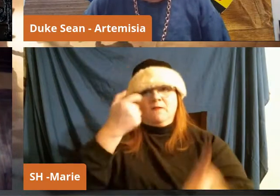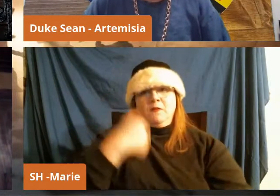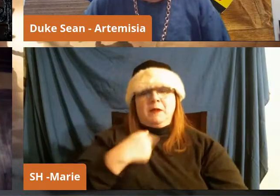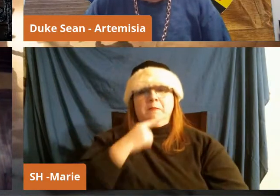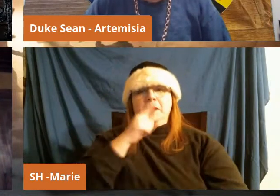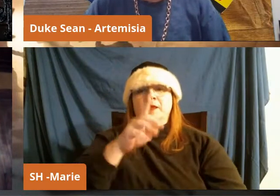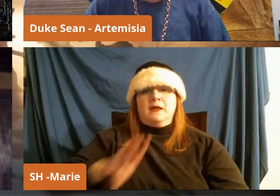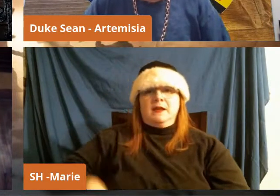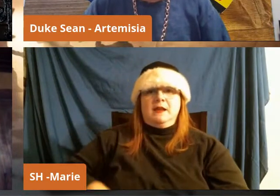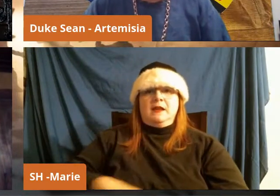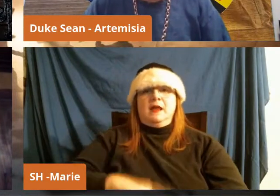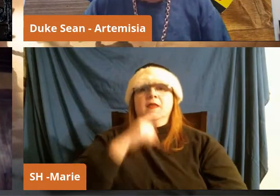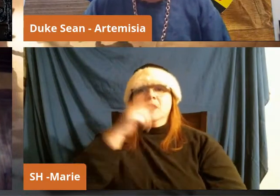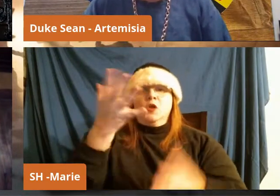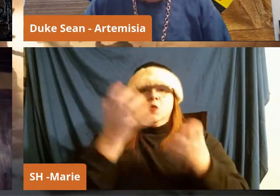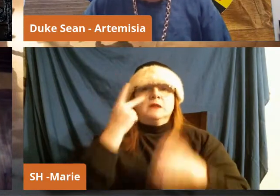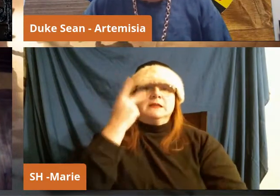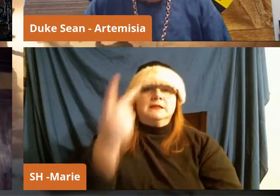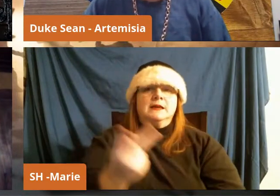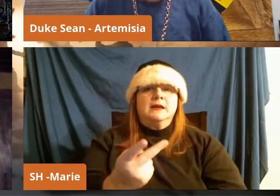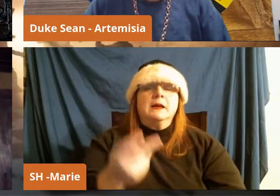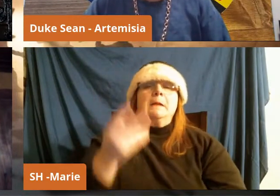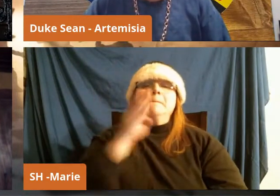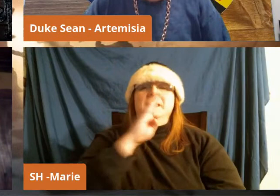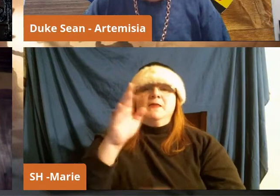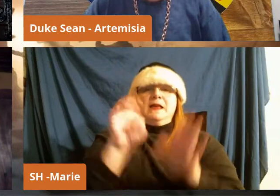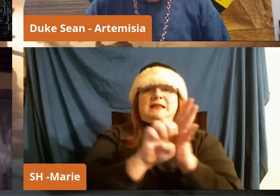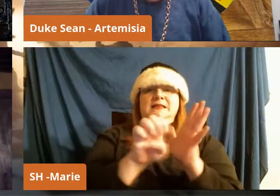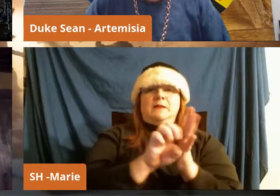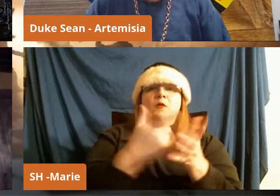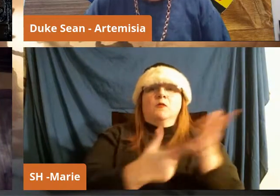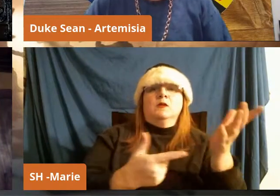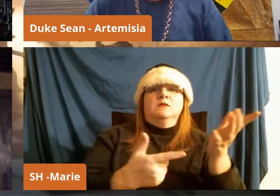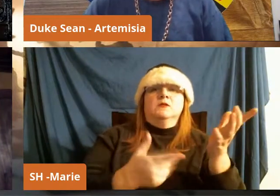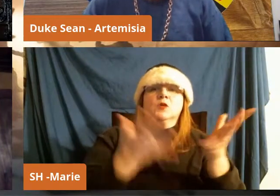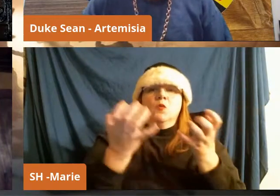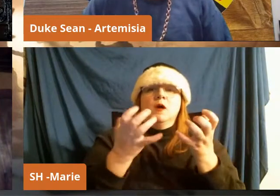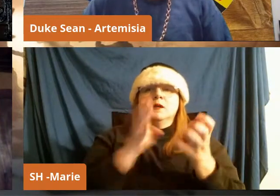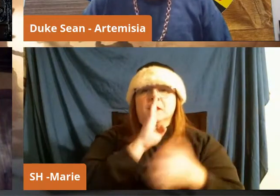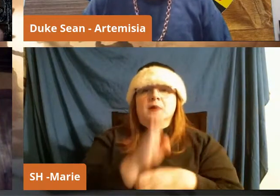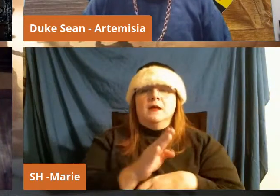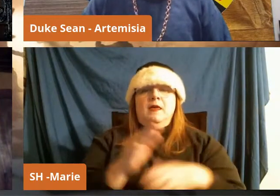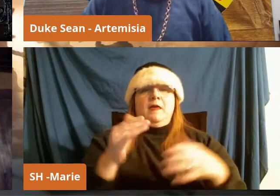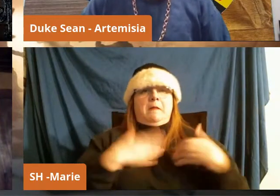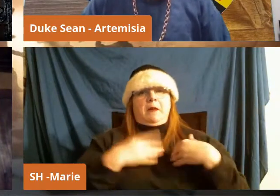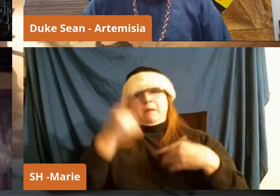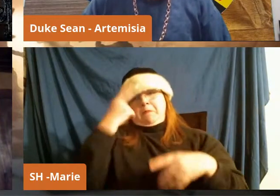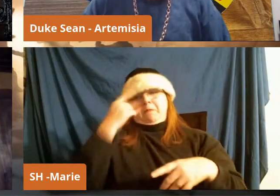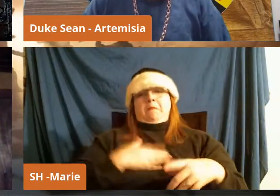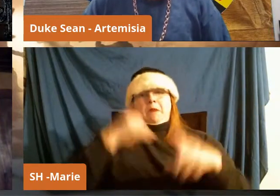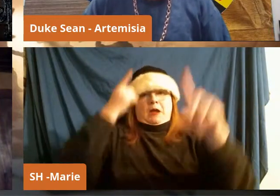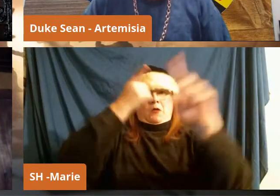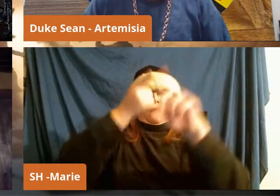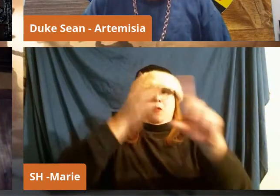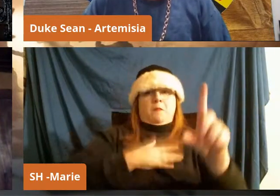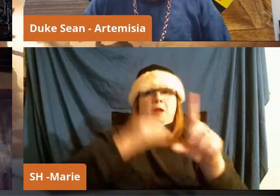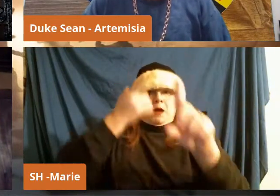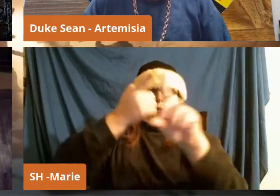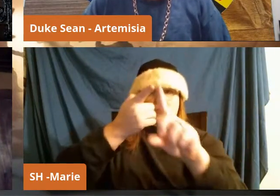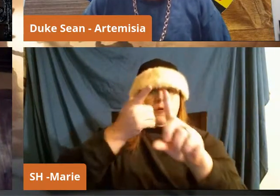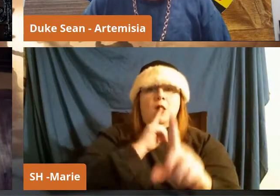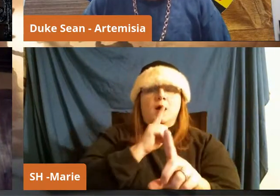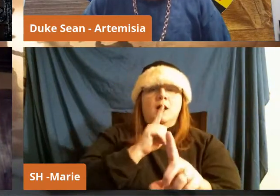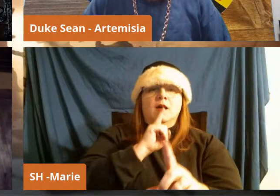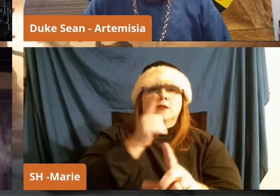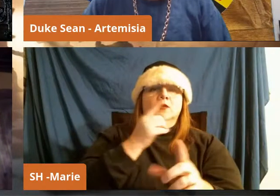knight that you want to see. Be that example you want to see. I think that is my sort of goal, and I think that's a great